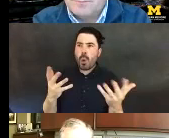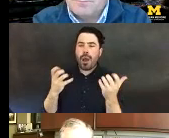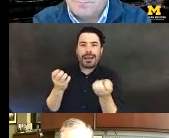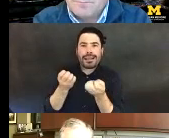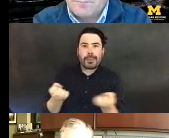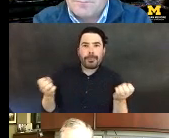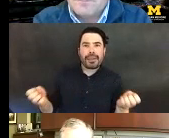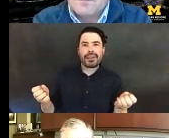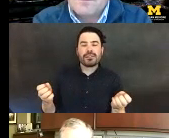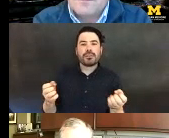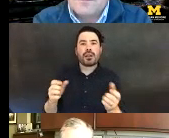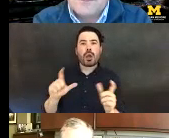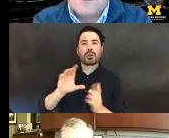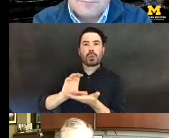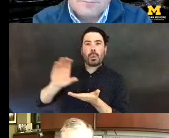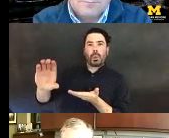donations?